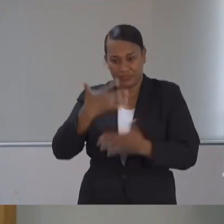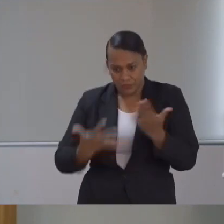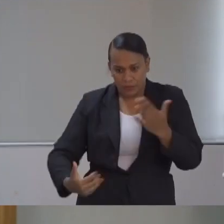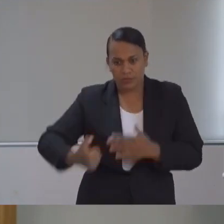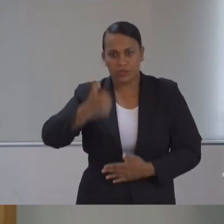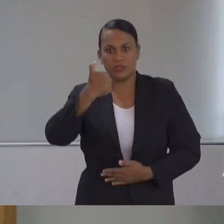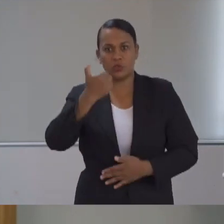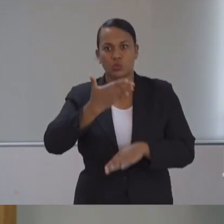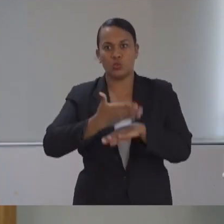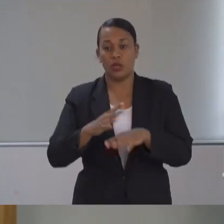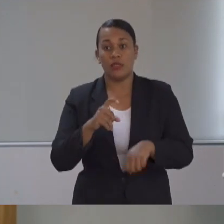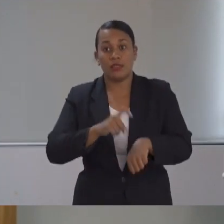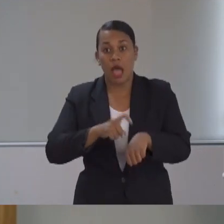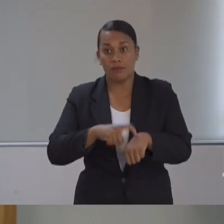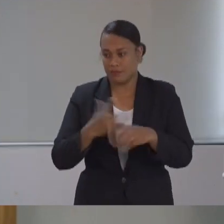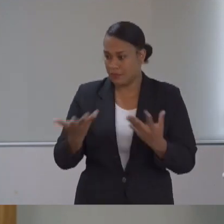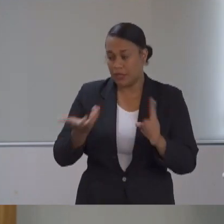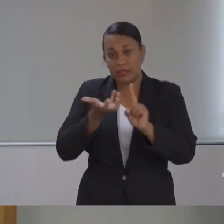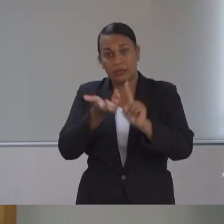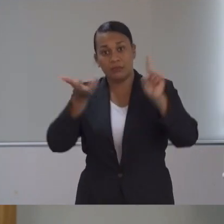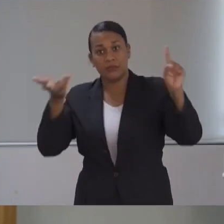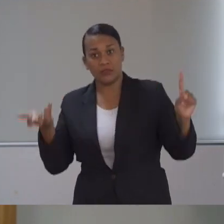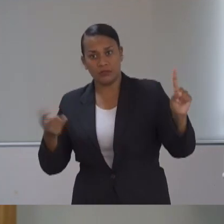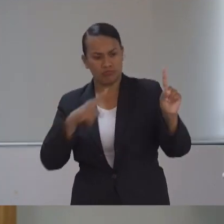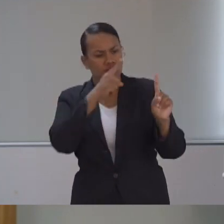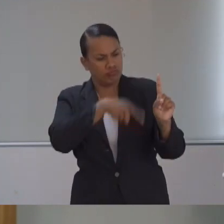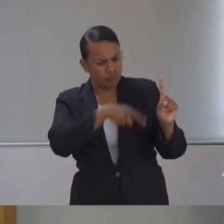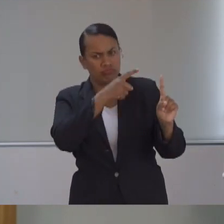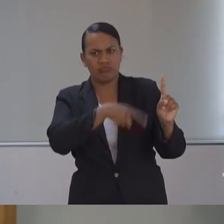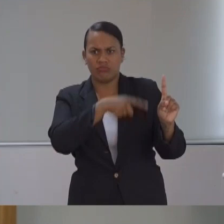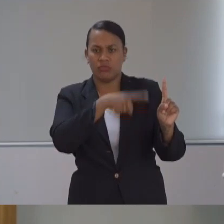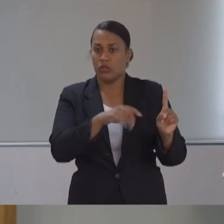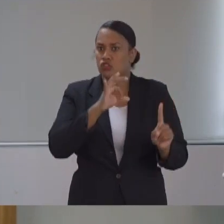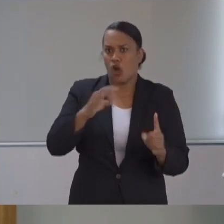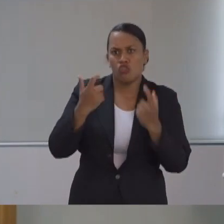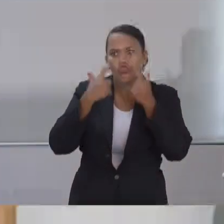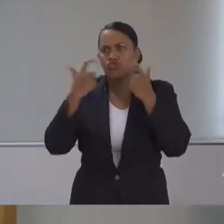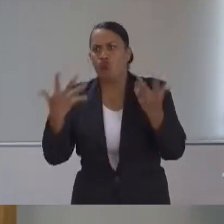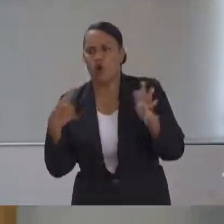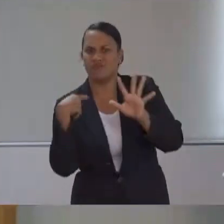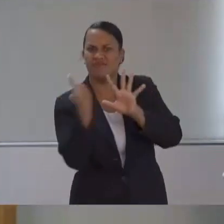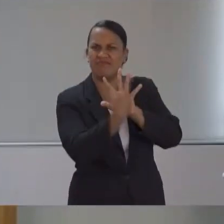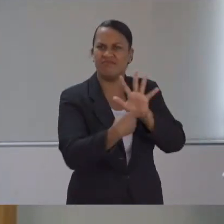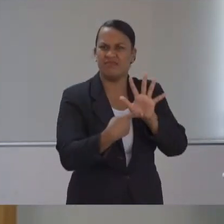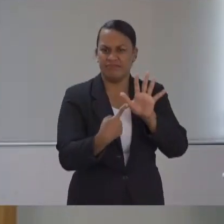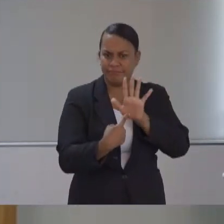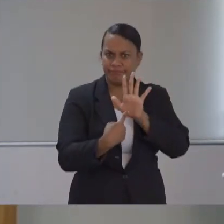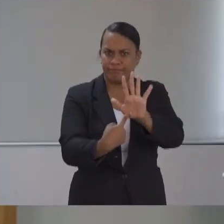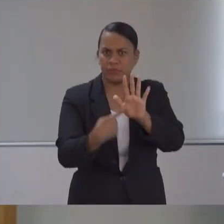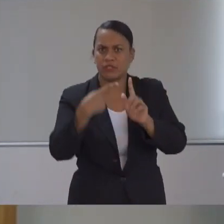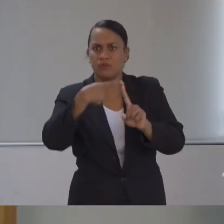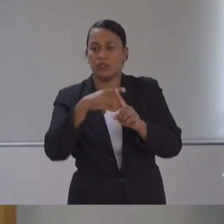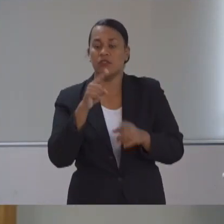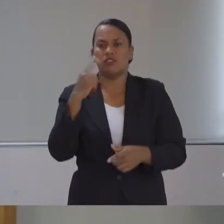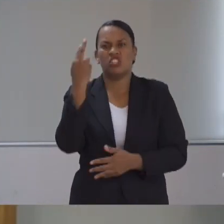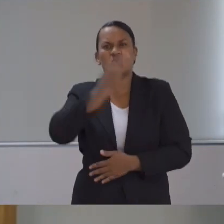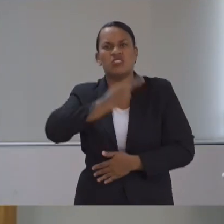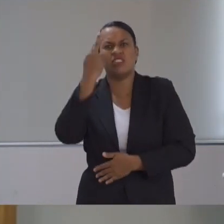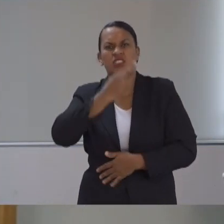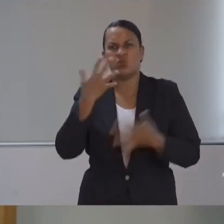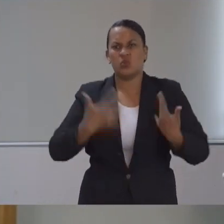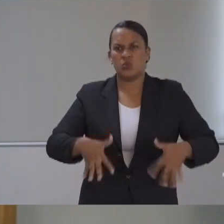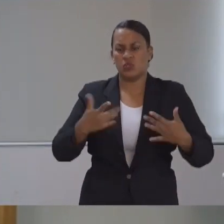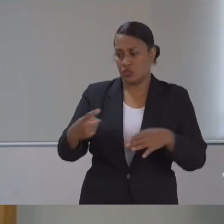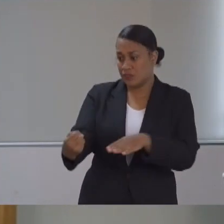girl spent in isolation and the fact that she wasn't showing symptoms, her risk of infecting others